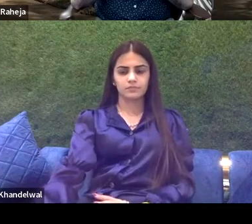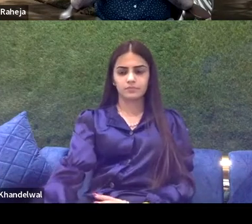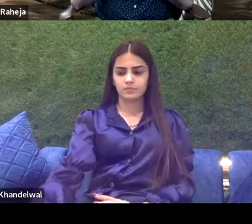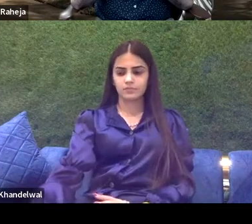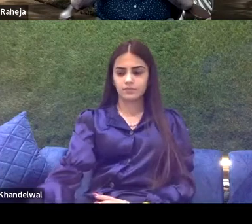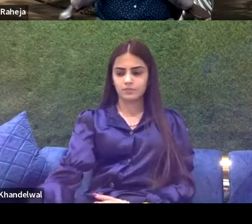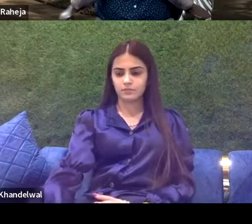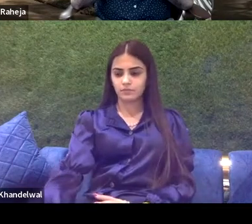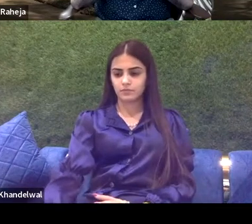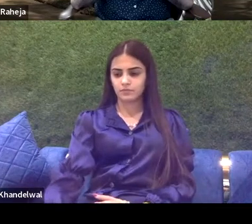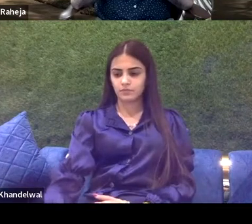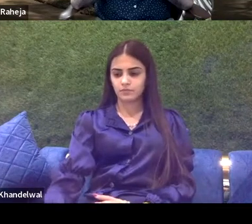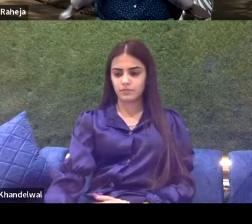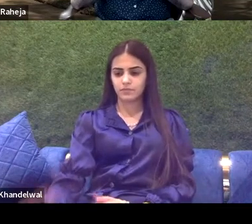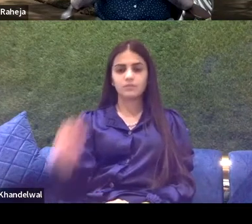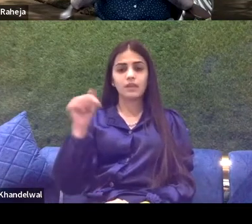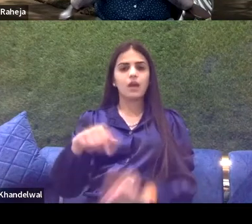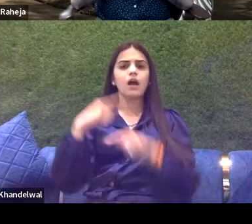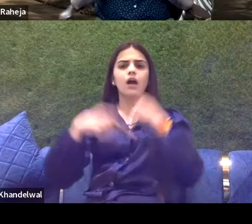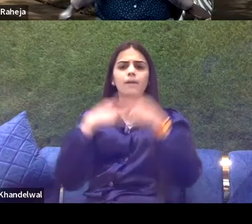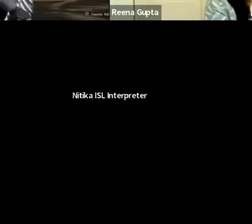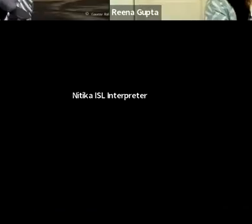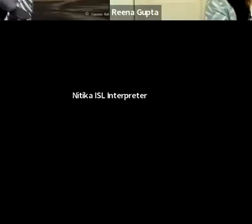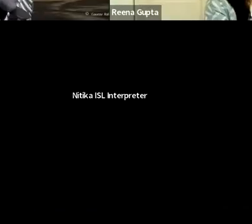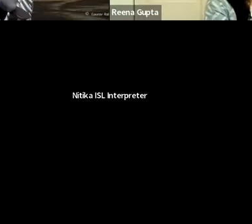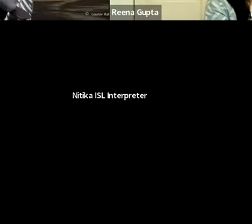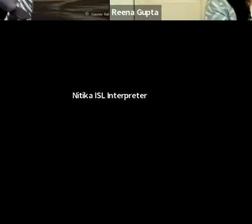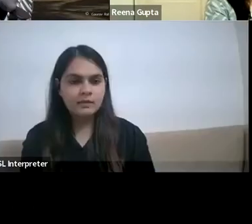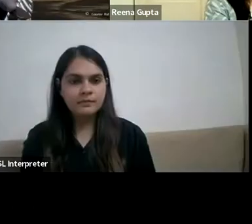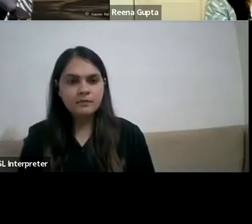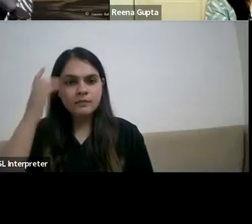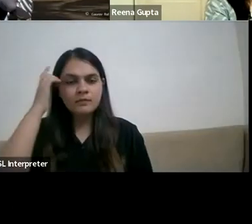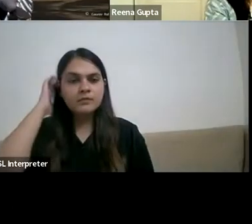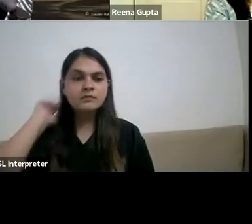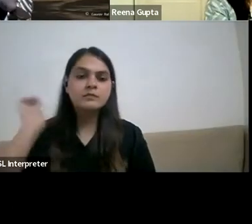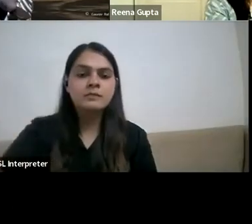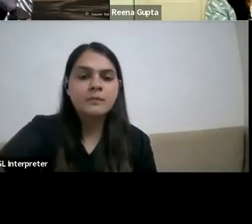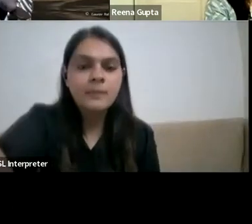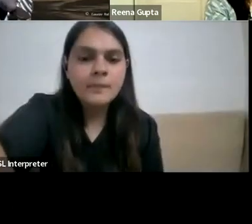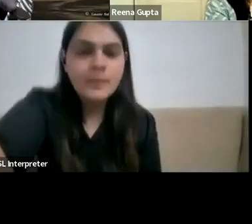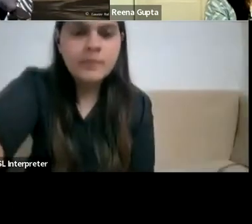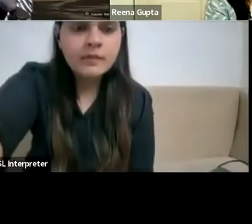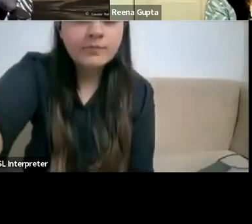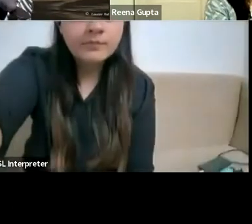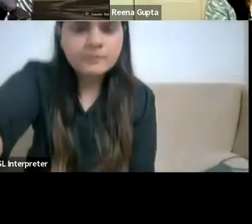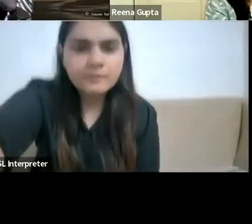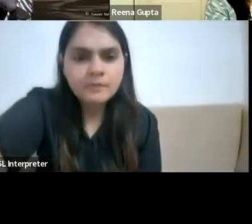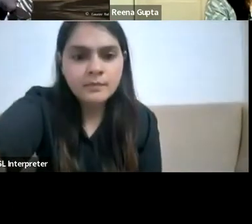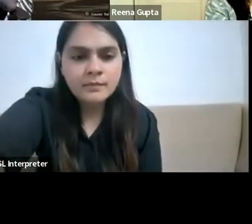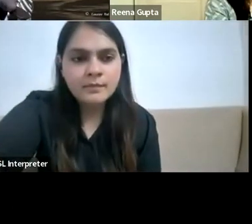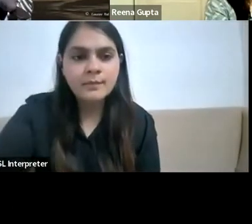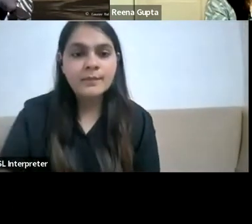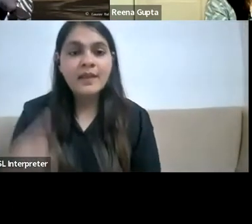I think it's about keeping that mind open and having to see at the end of the day,